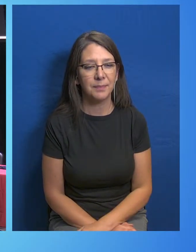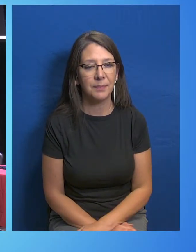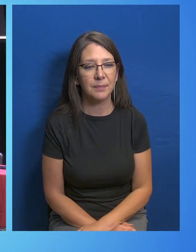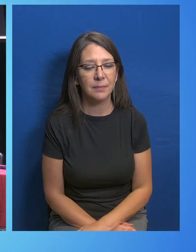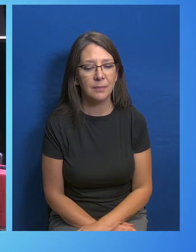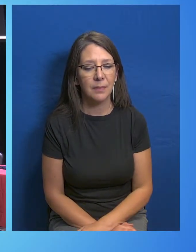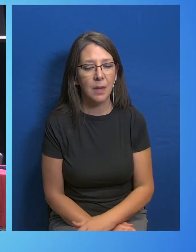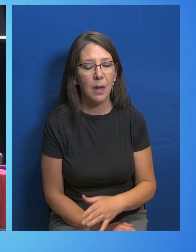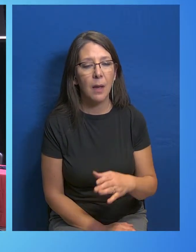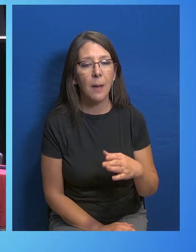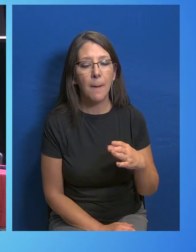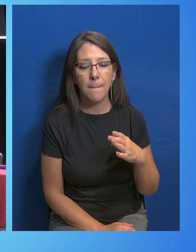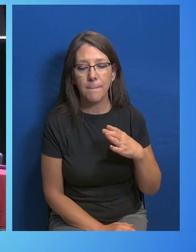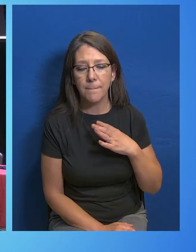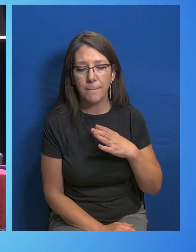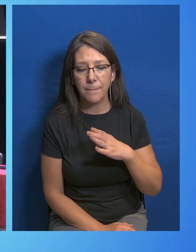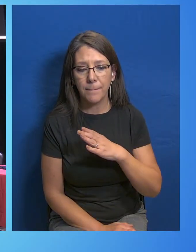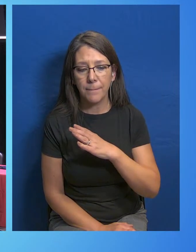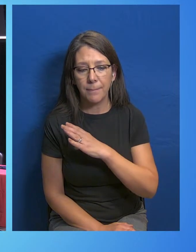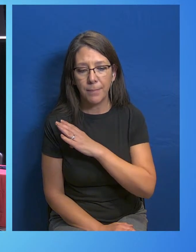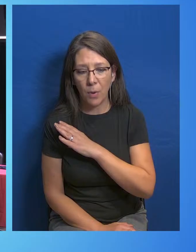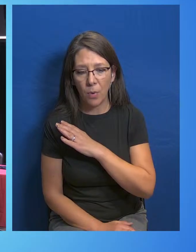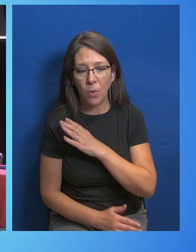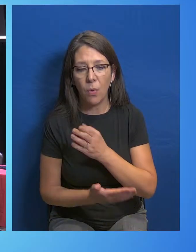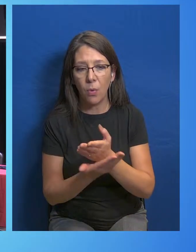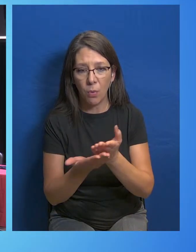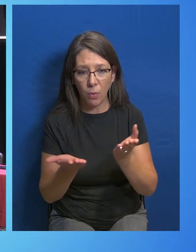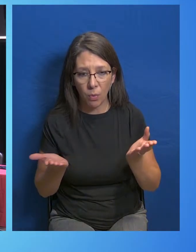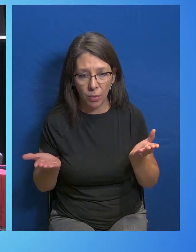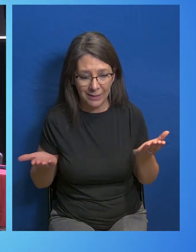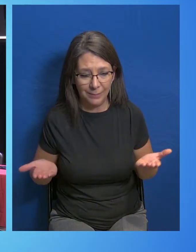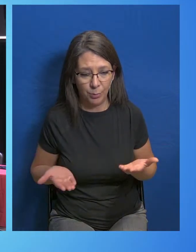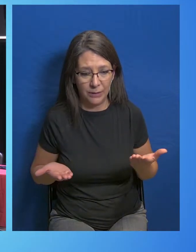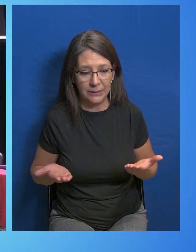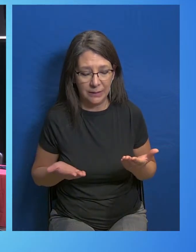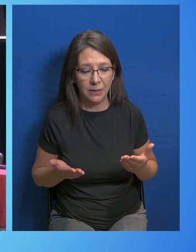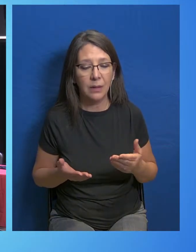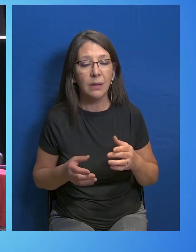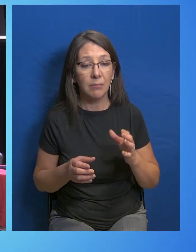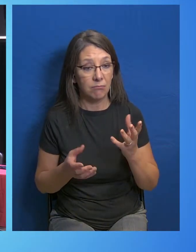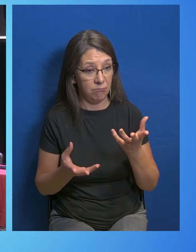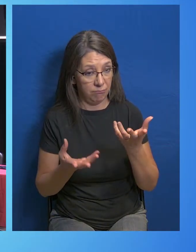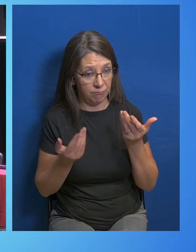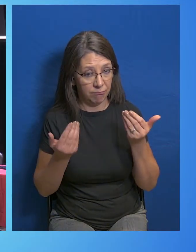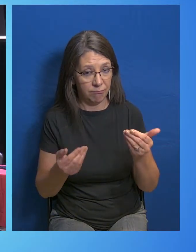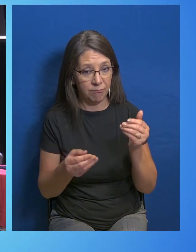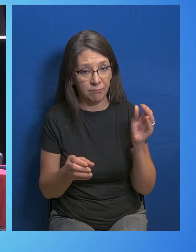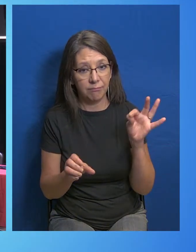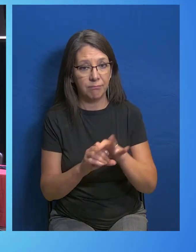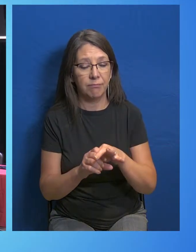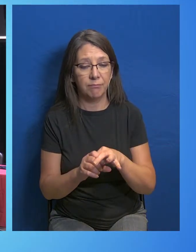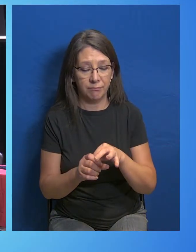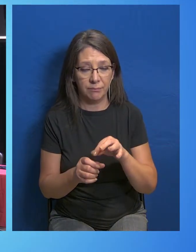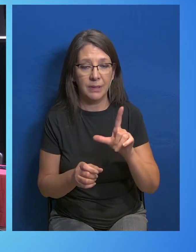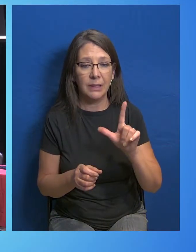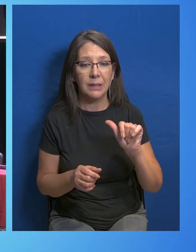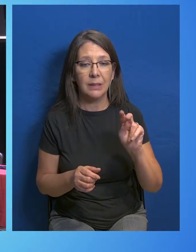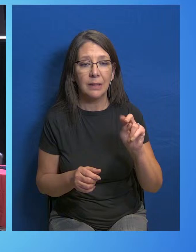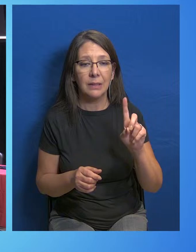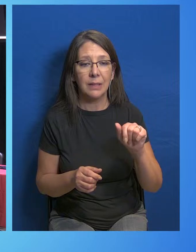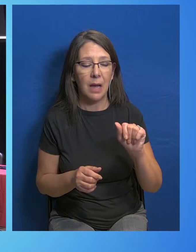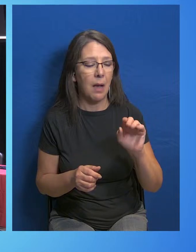Board members present? In favor of Board Member Bove becoming secretary for the 2026 year,